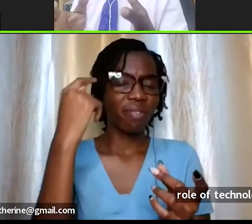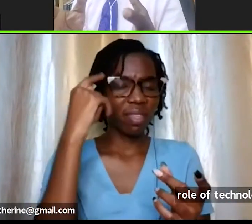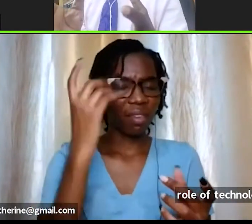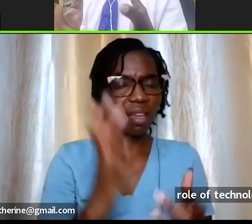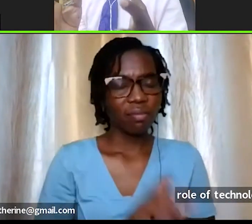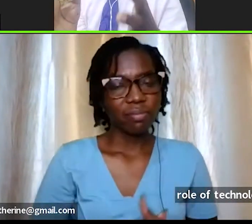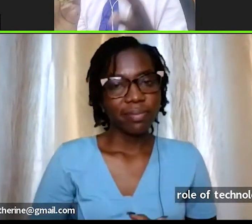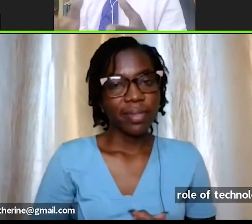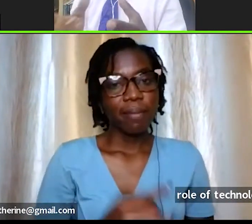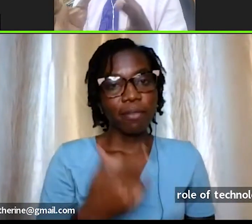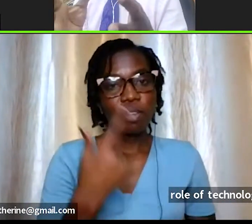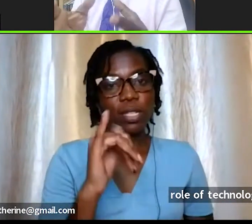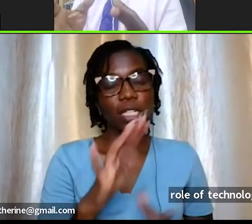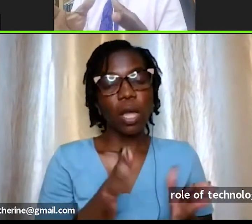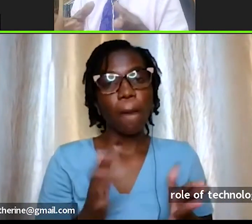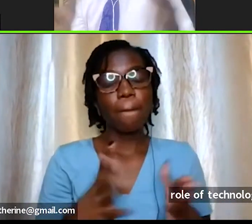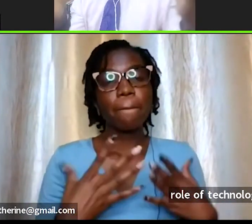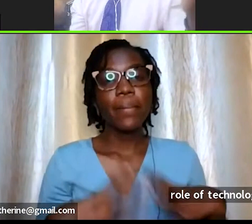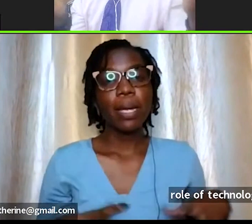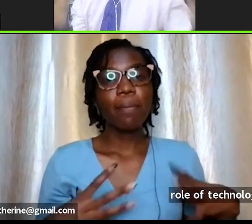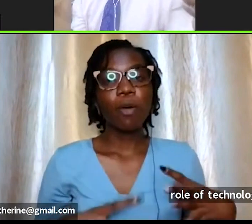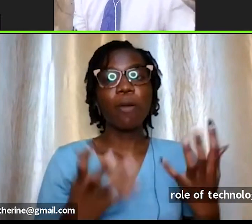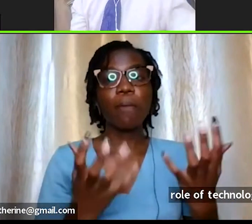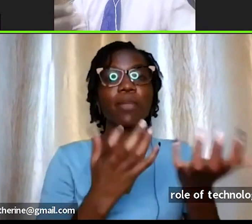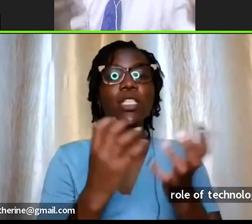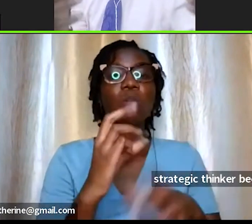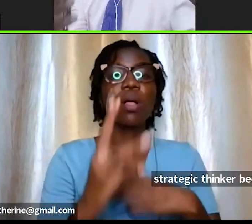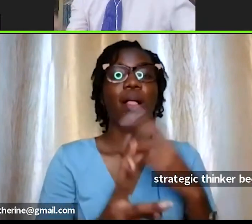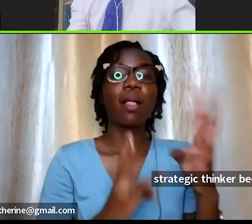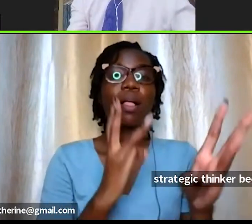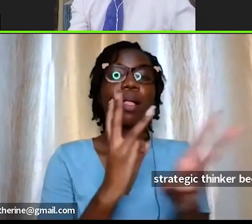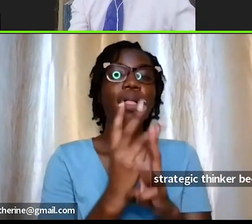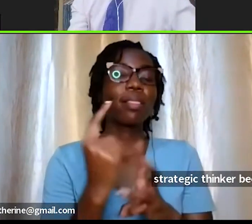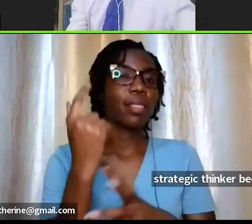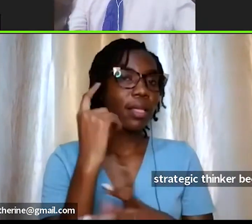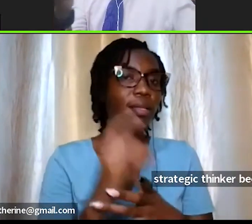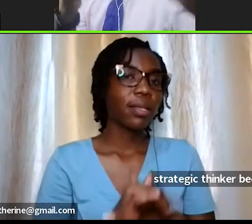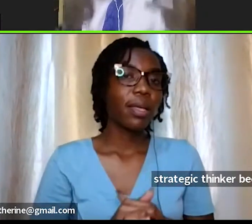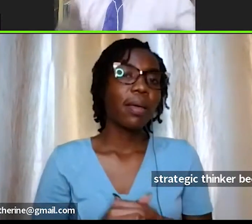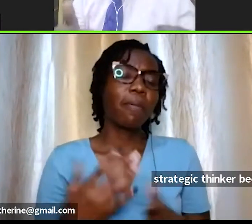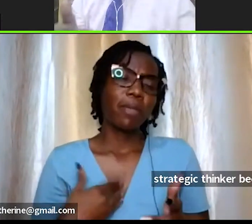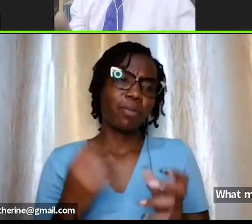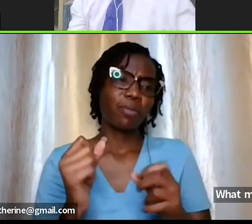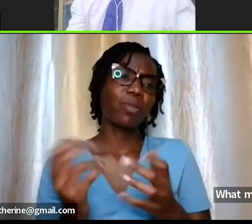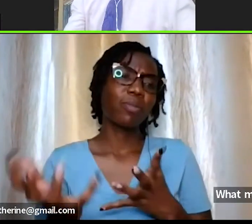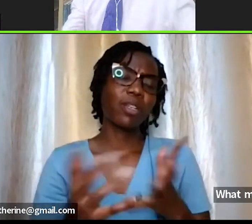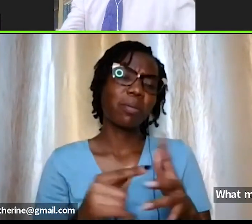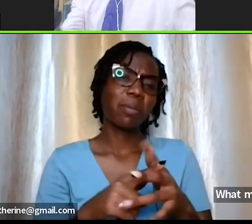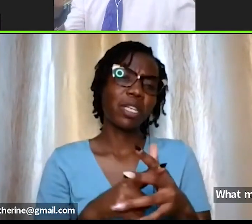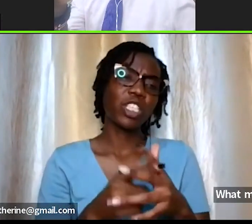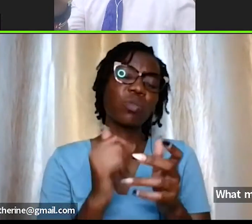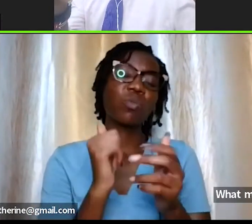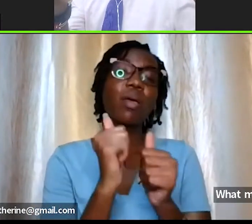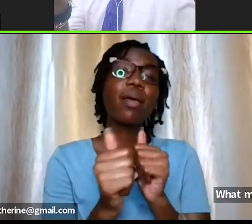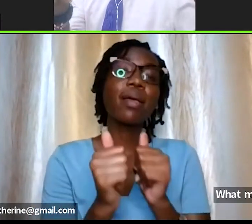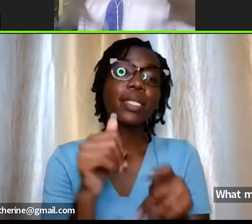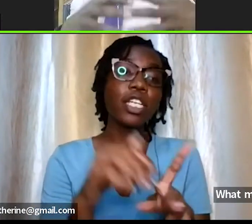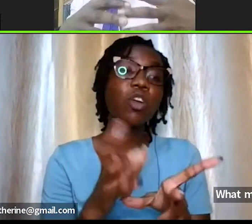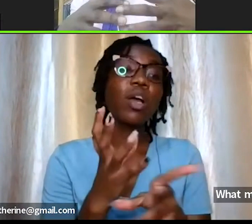is how people in business world think. What machine can I bring to the organization so that